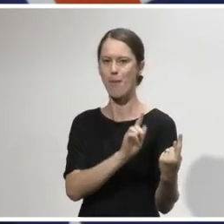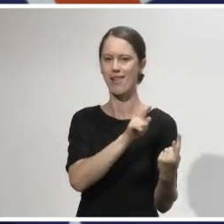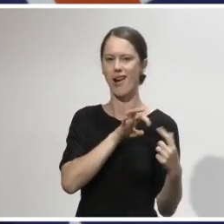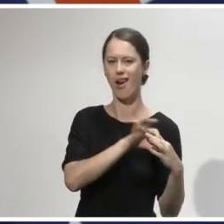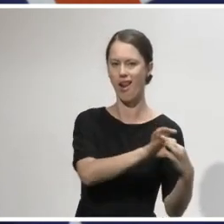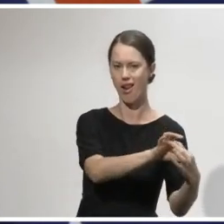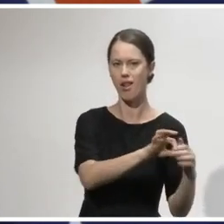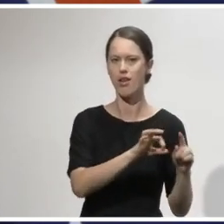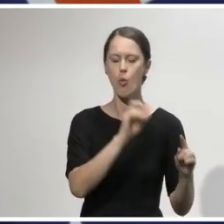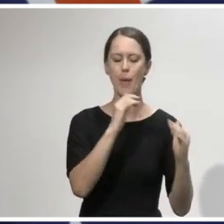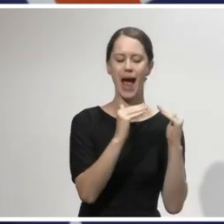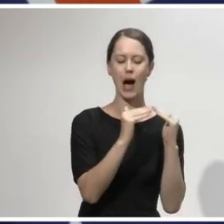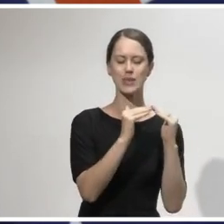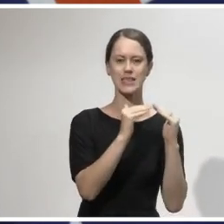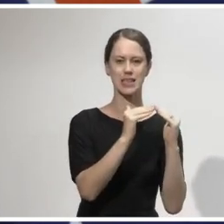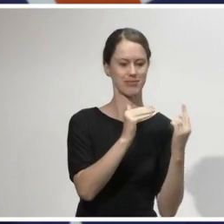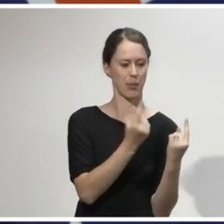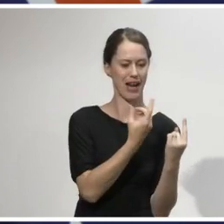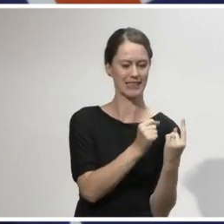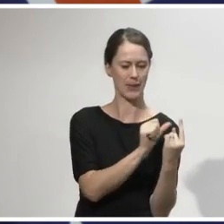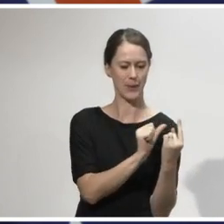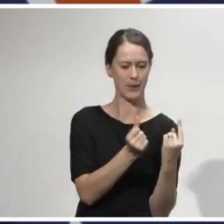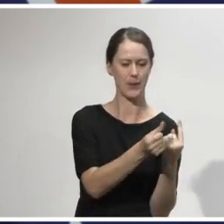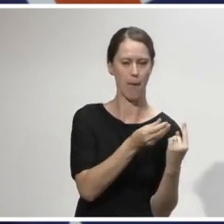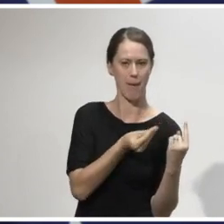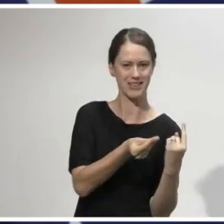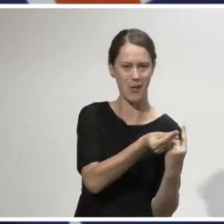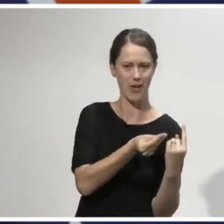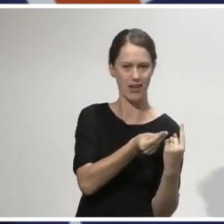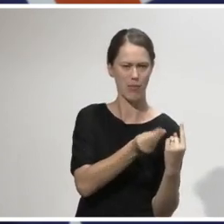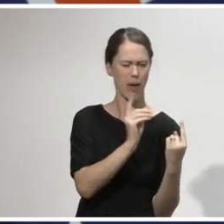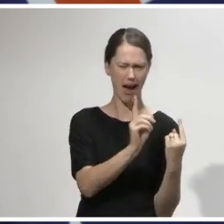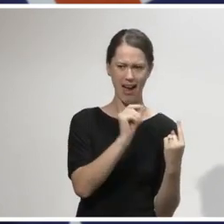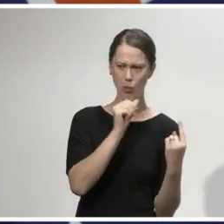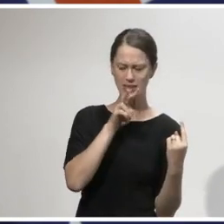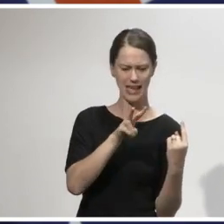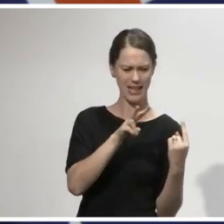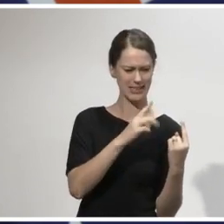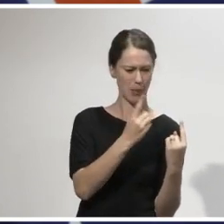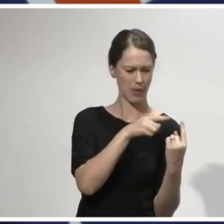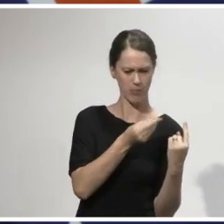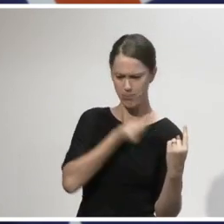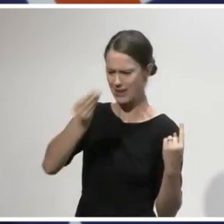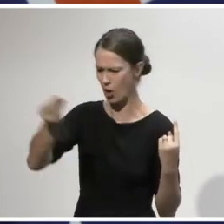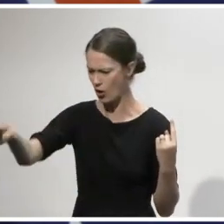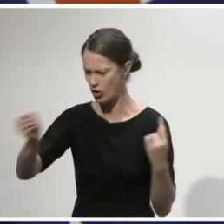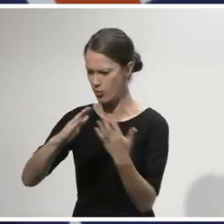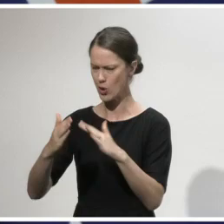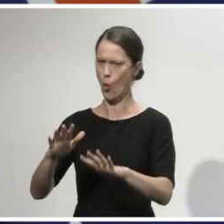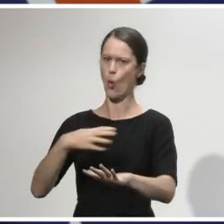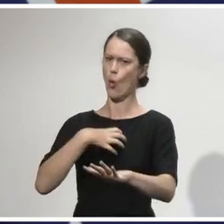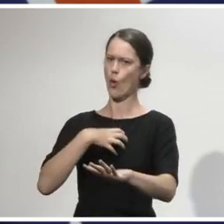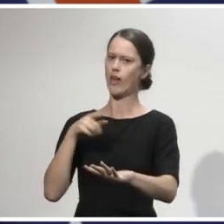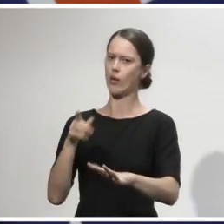some household transmission is what we would expect to see. If we see anything outside of that may be telling us